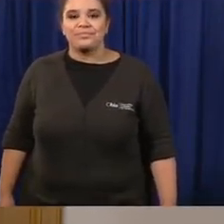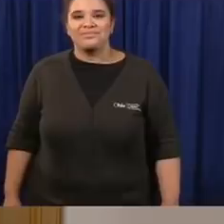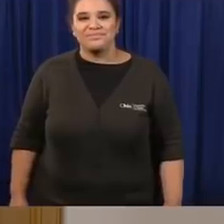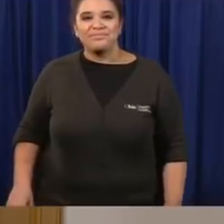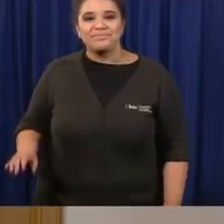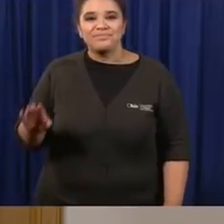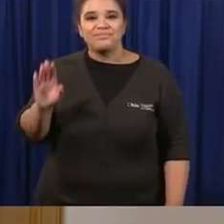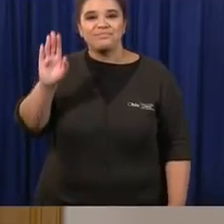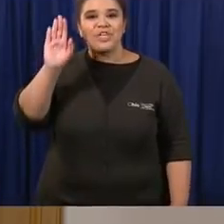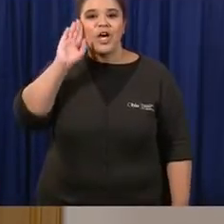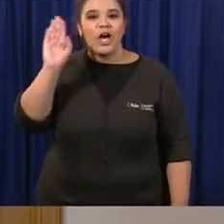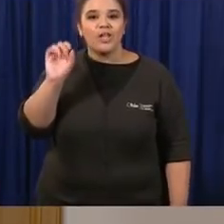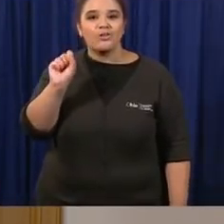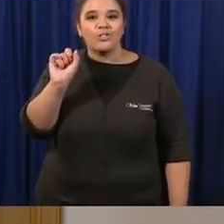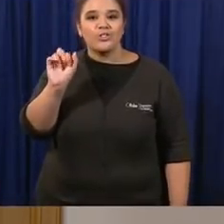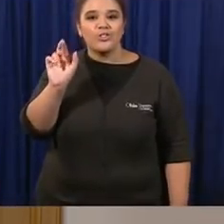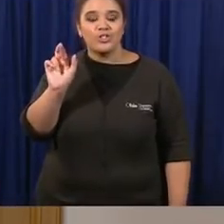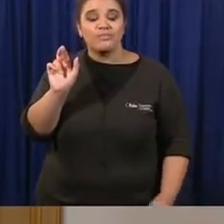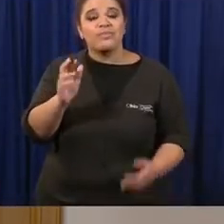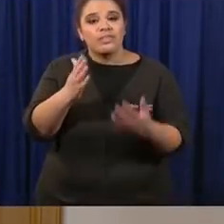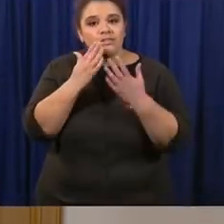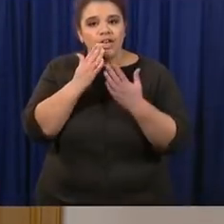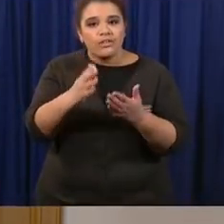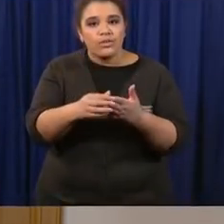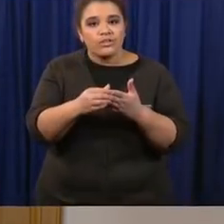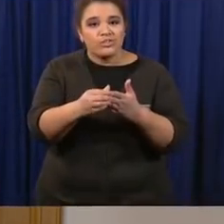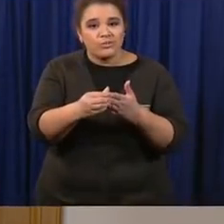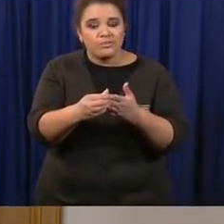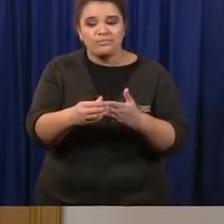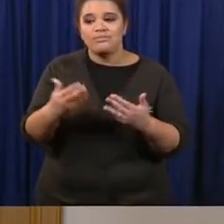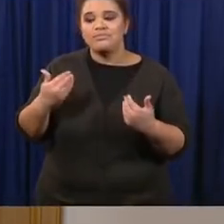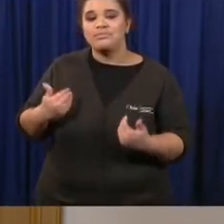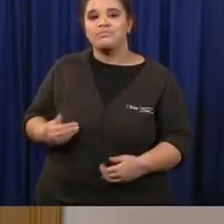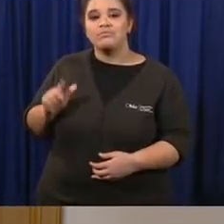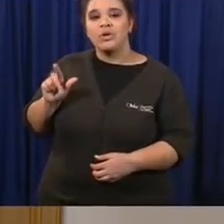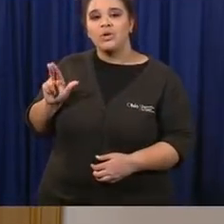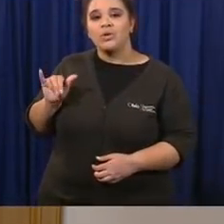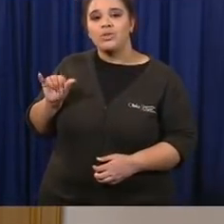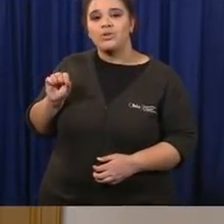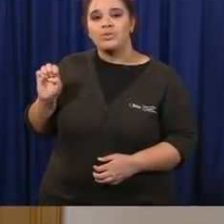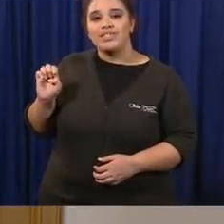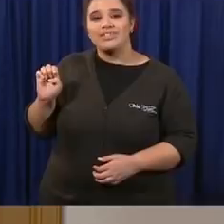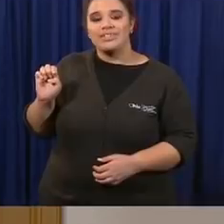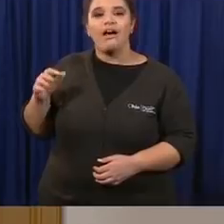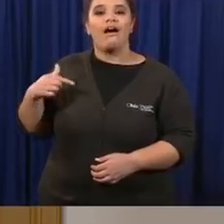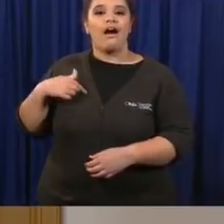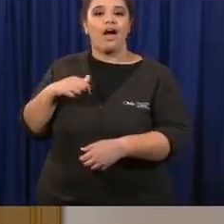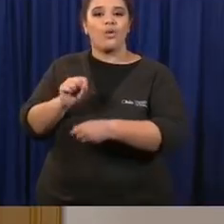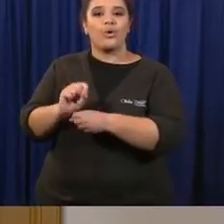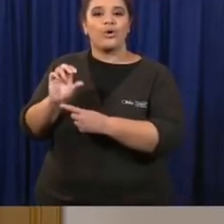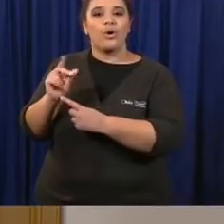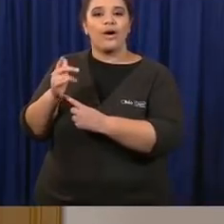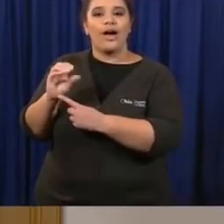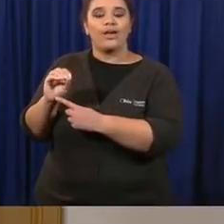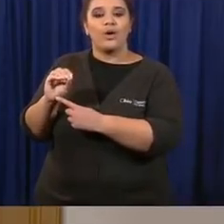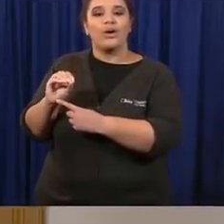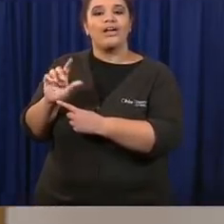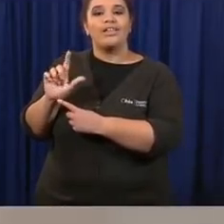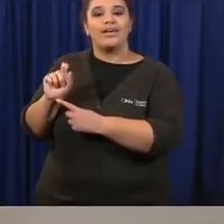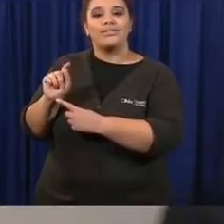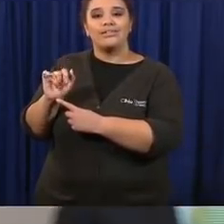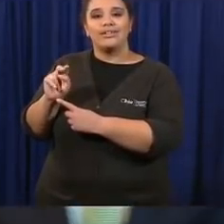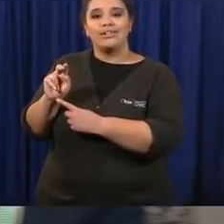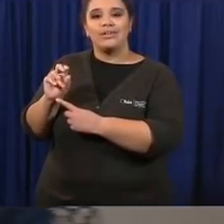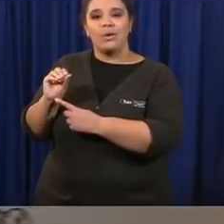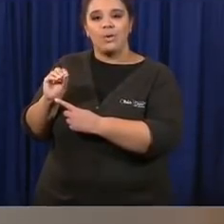Hello, sir. Thank you very much for your leadership. This is Luis Gil from Ohio Latino TV. This question is for the Lieutenant Governor.